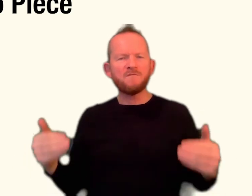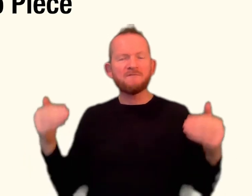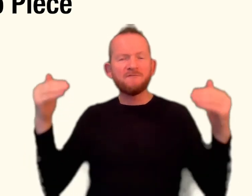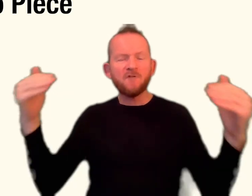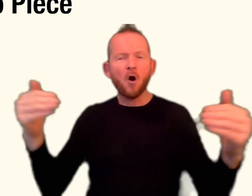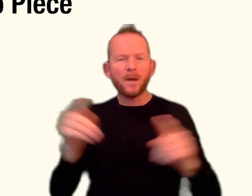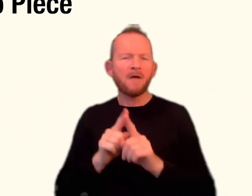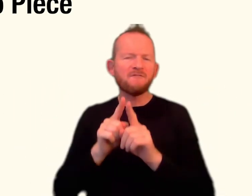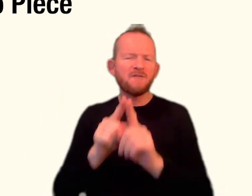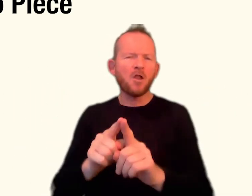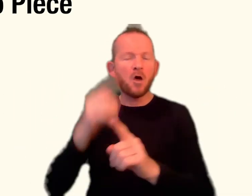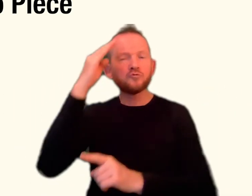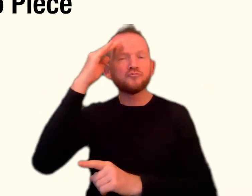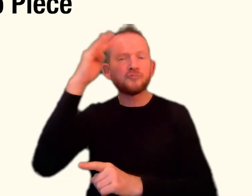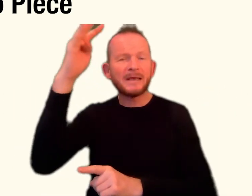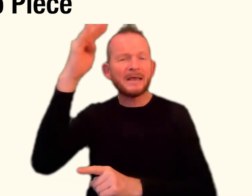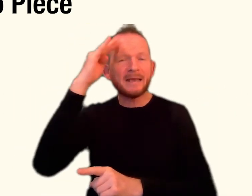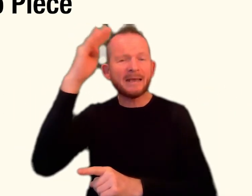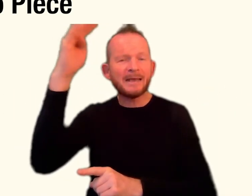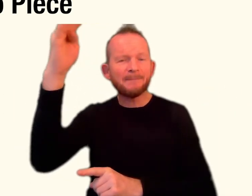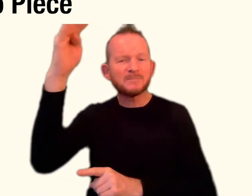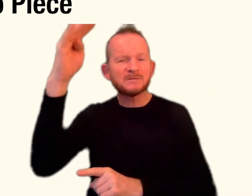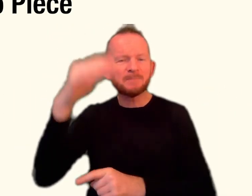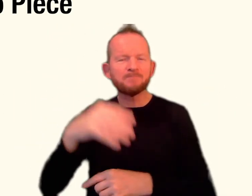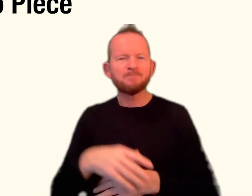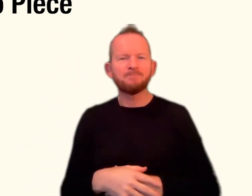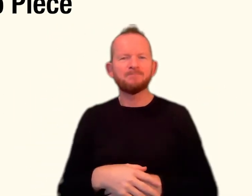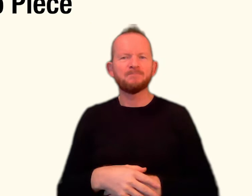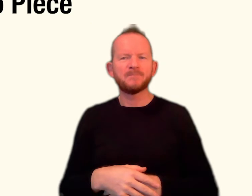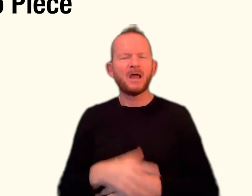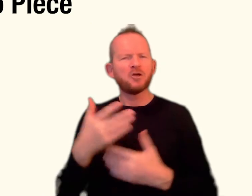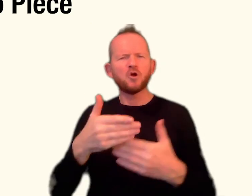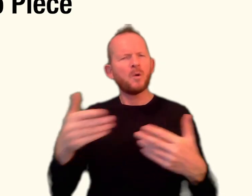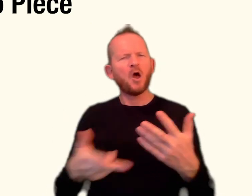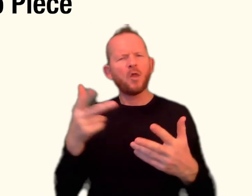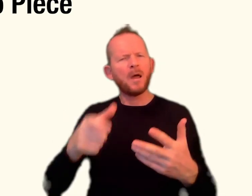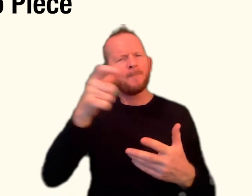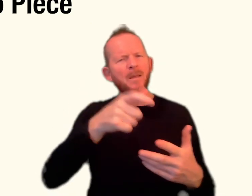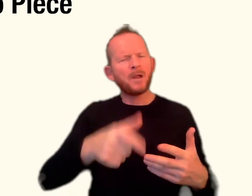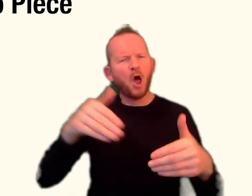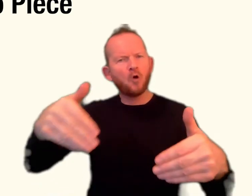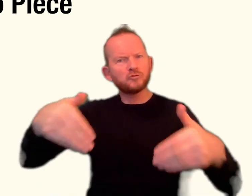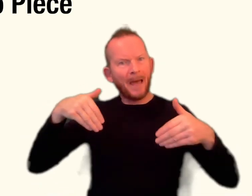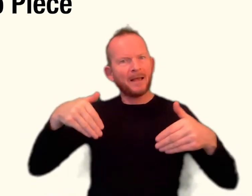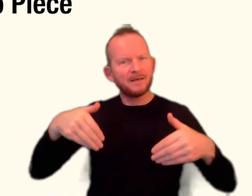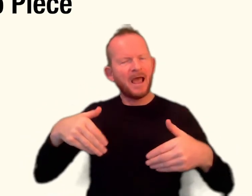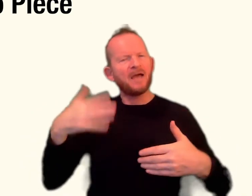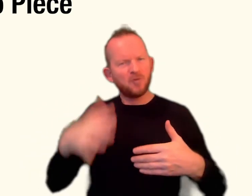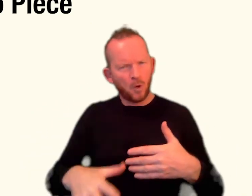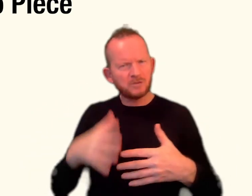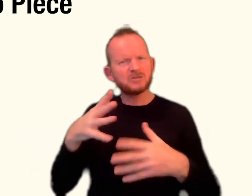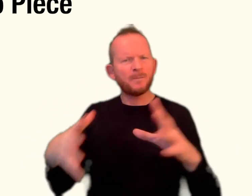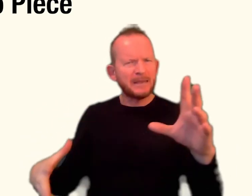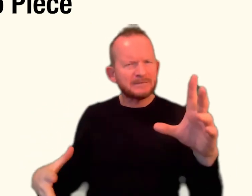and follow dreams. Don't let other people hold you back. If you want something really